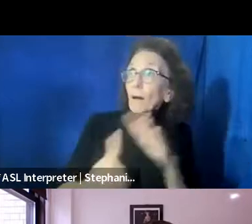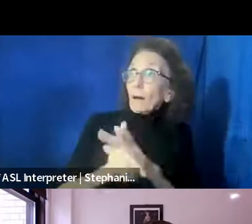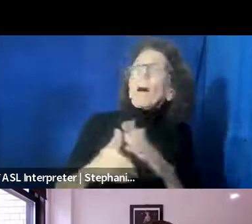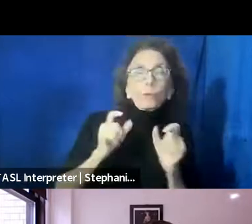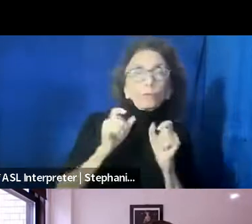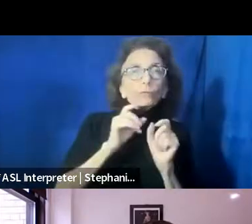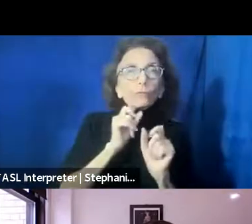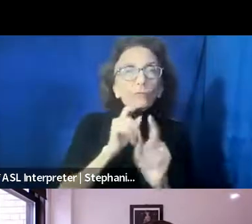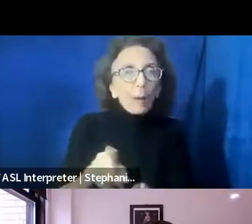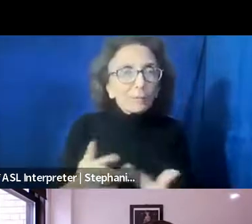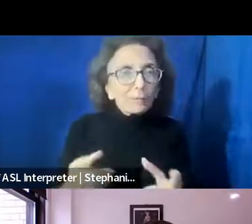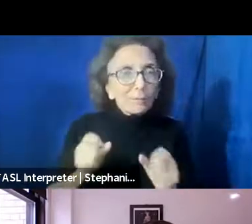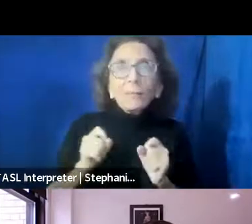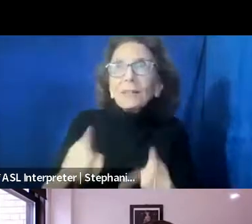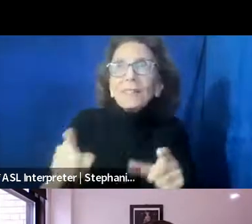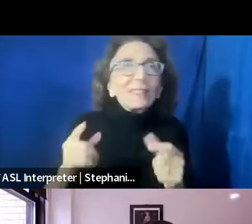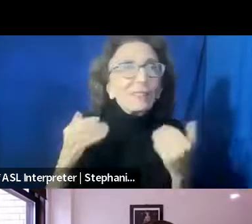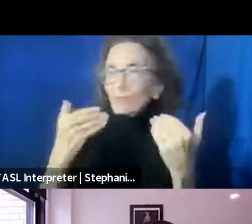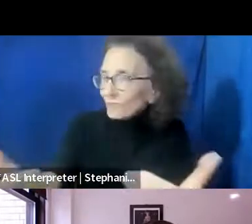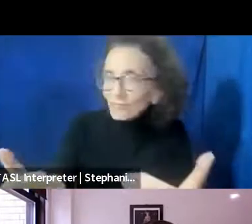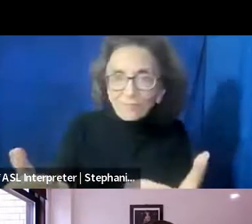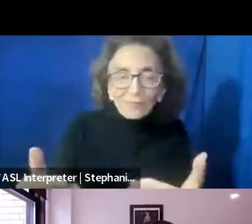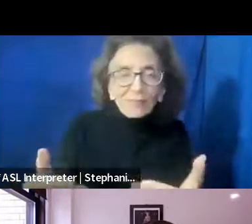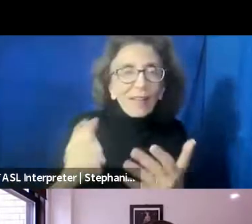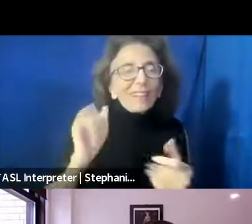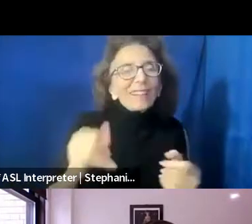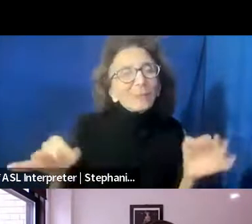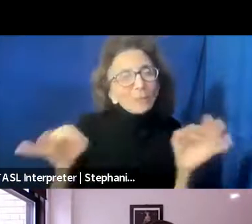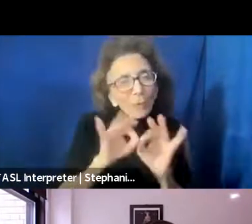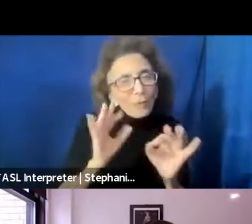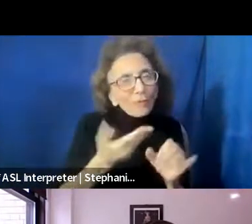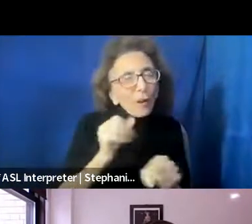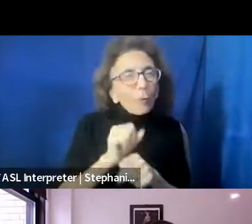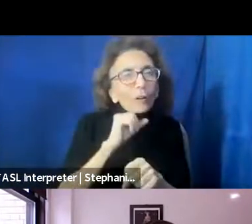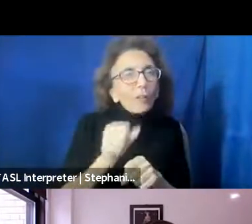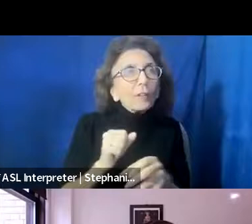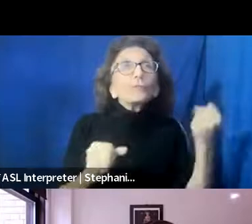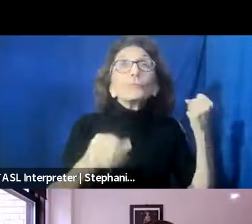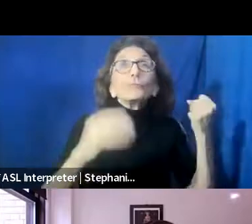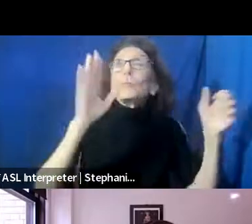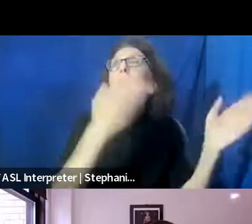Those are both really important to the work we all do.